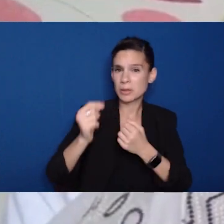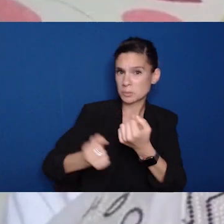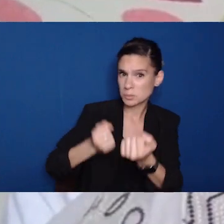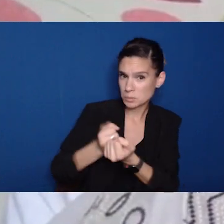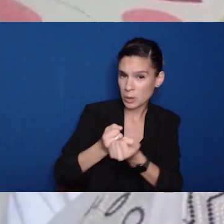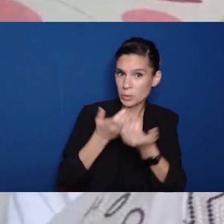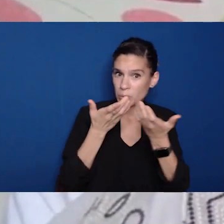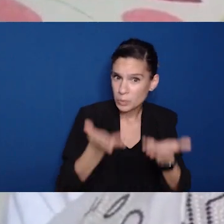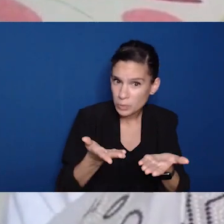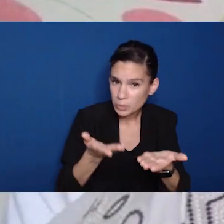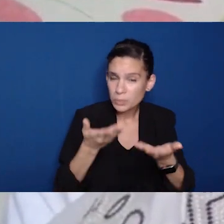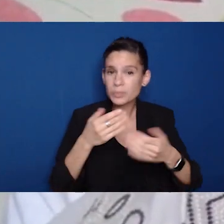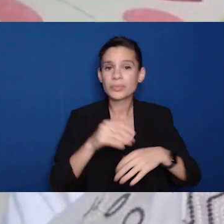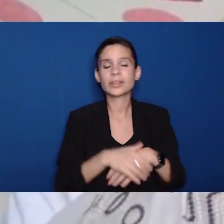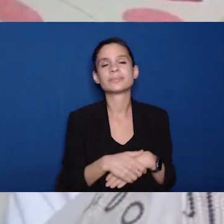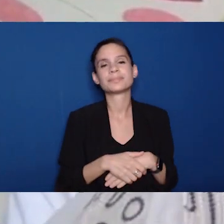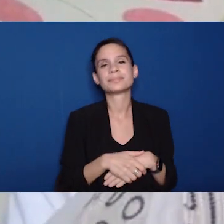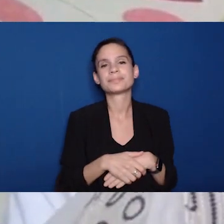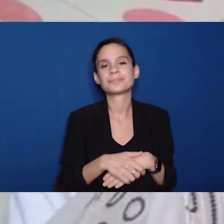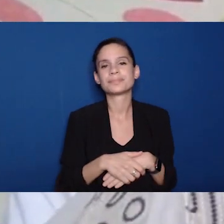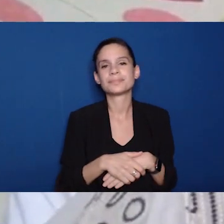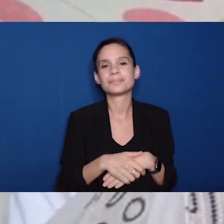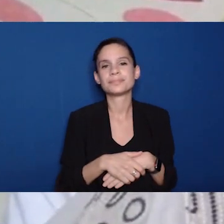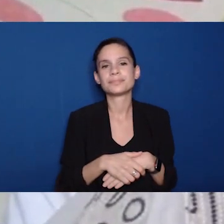people who are your biggest supporters,